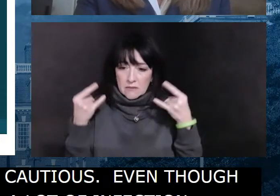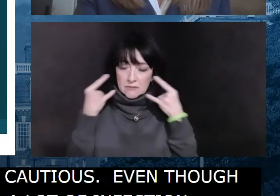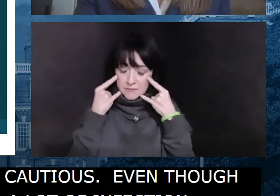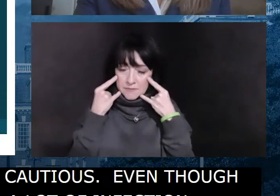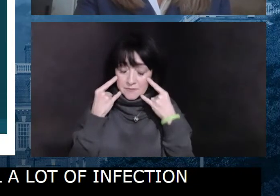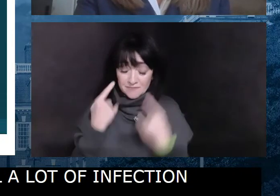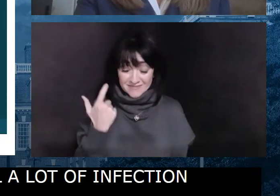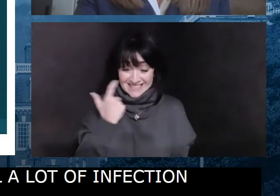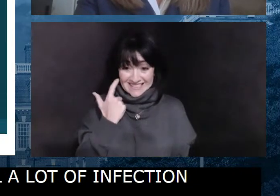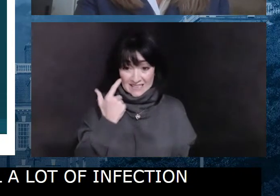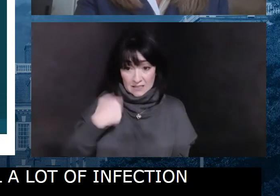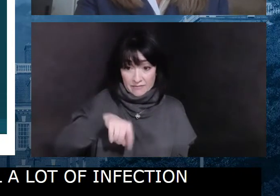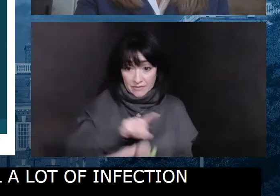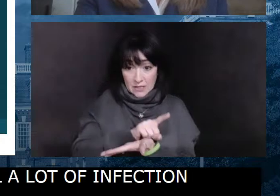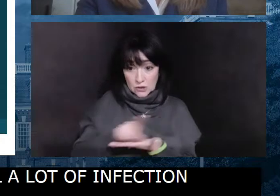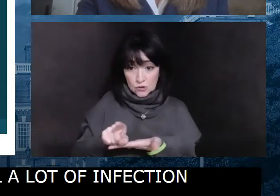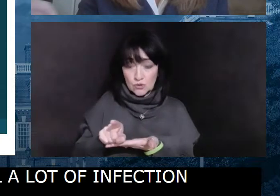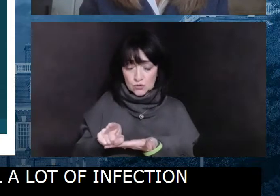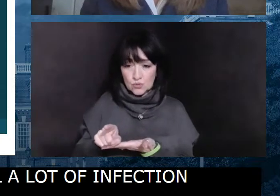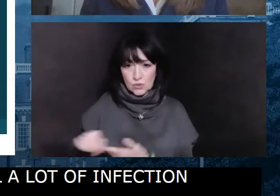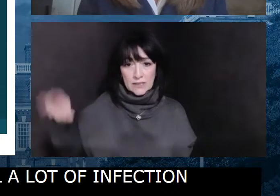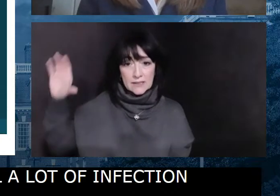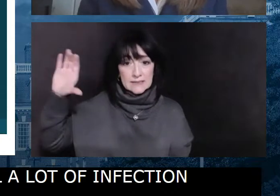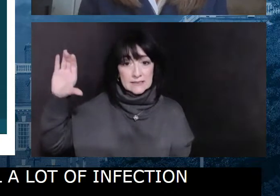the CDC did come up with